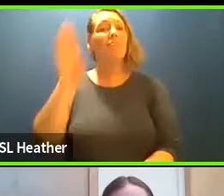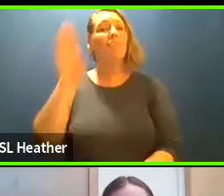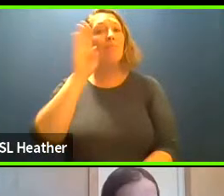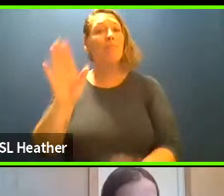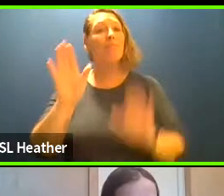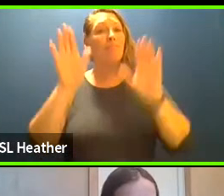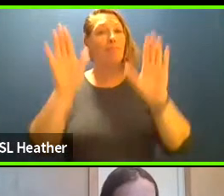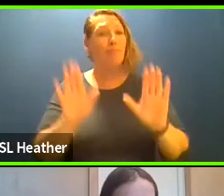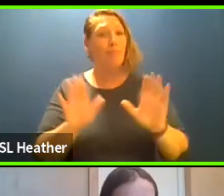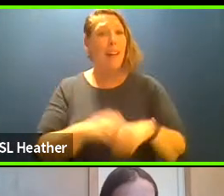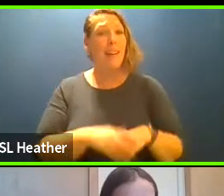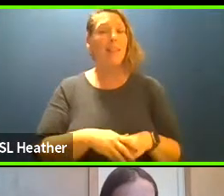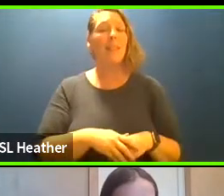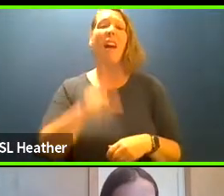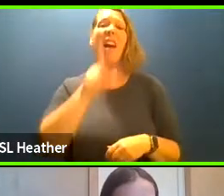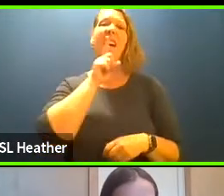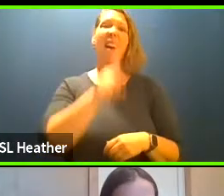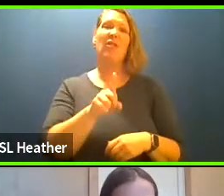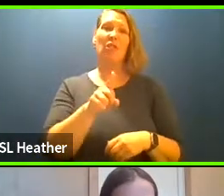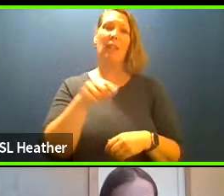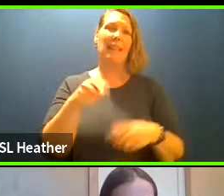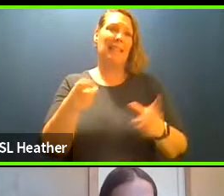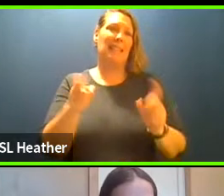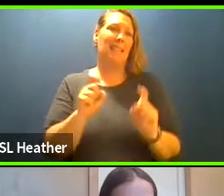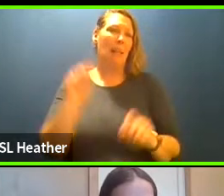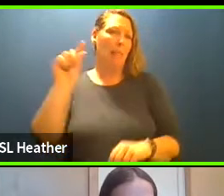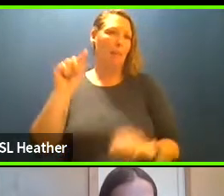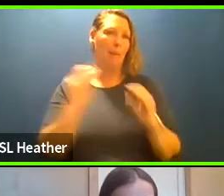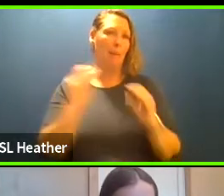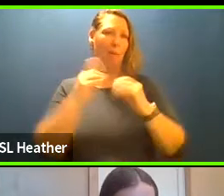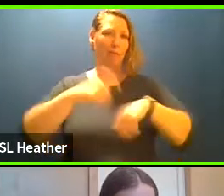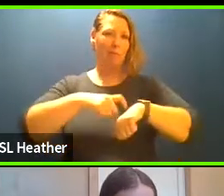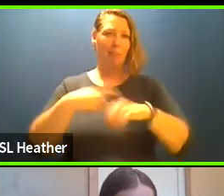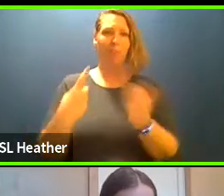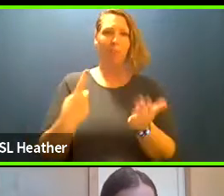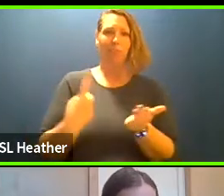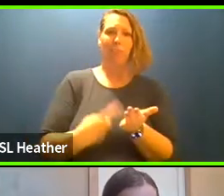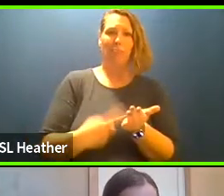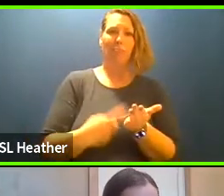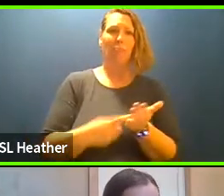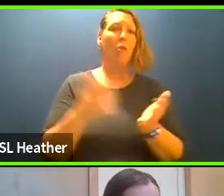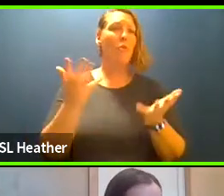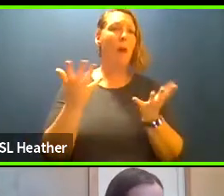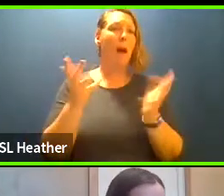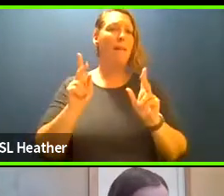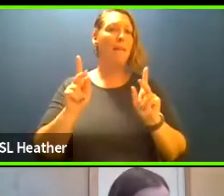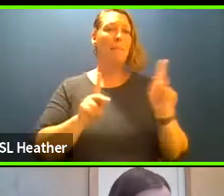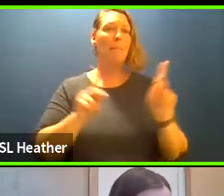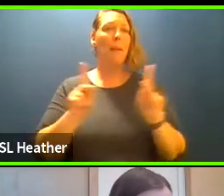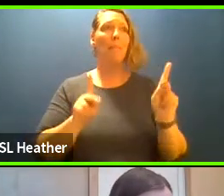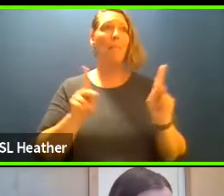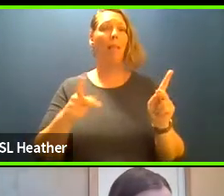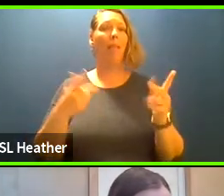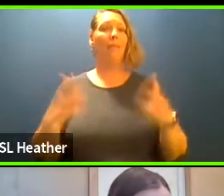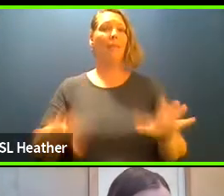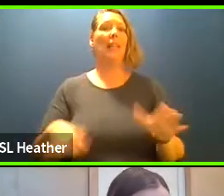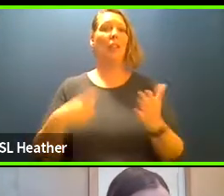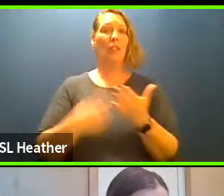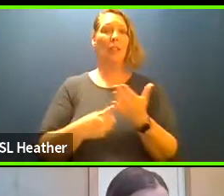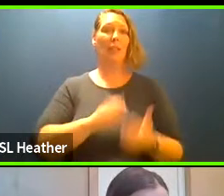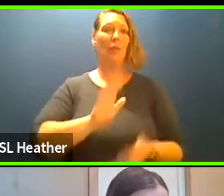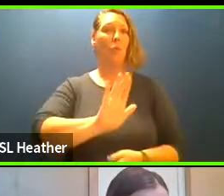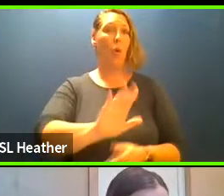So actually, this gives us a bit more time to talk about what people discussed in